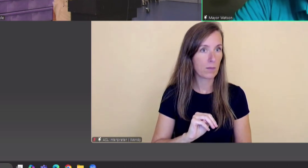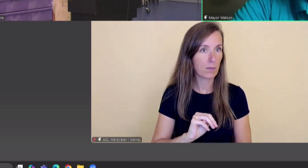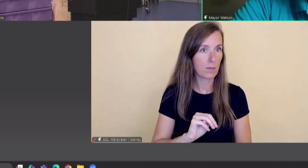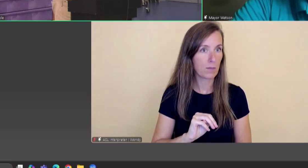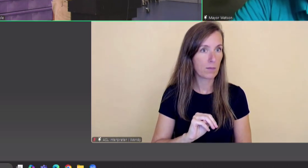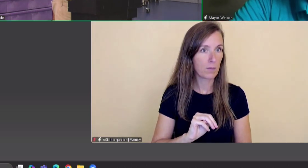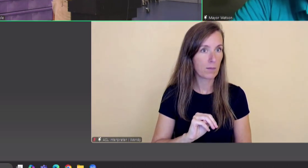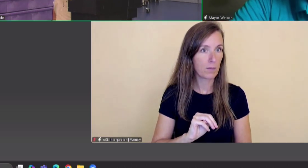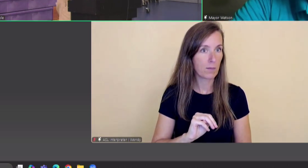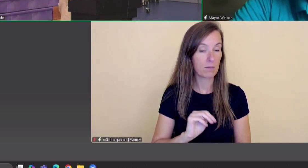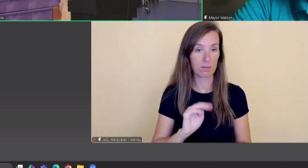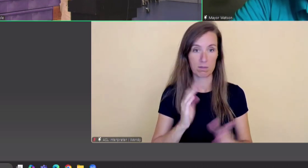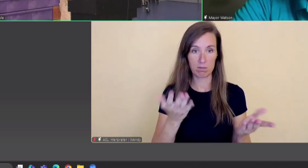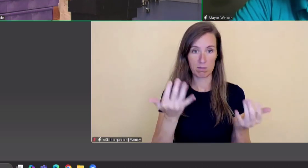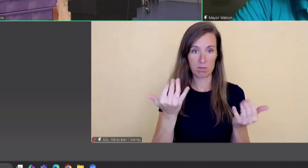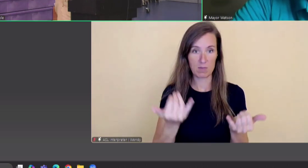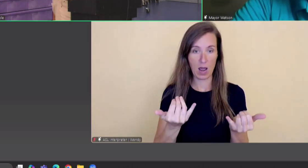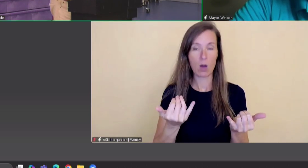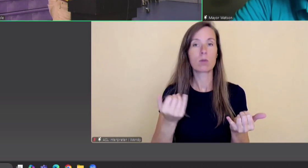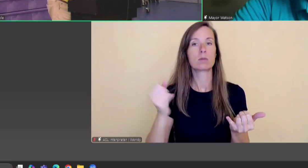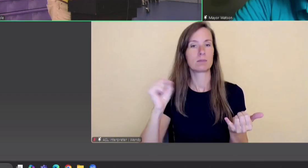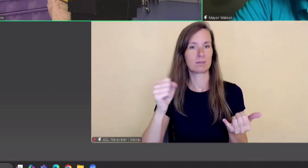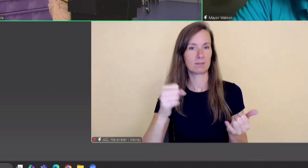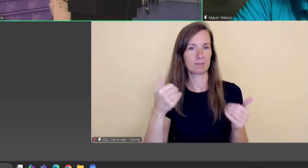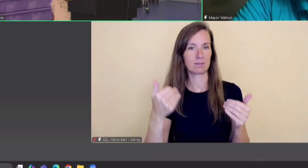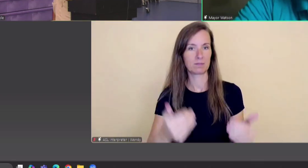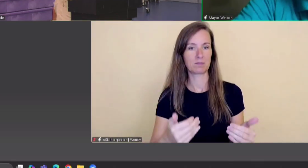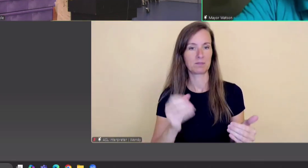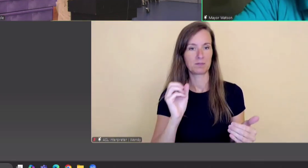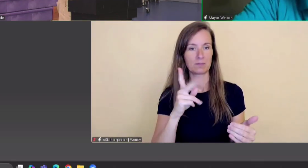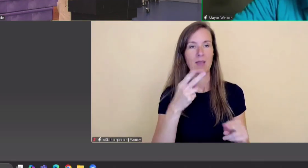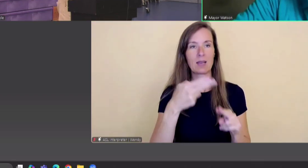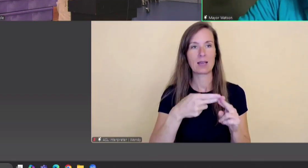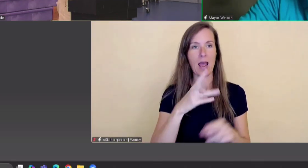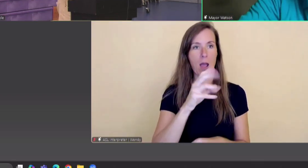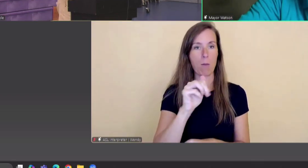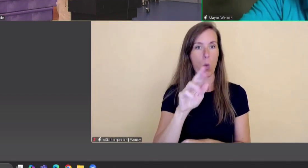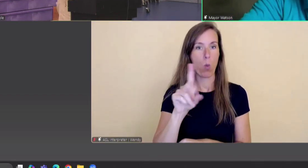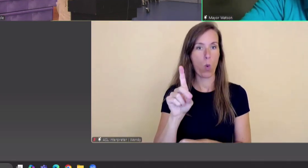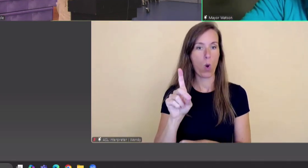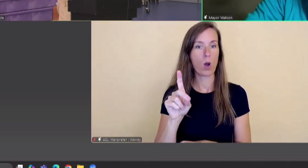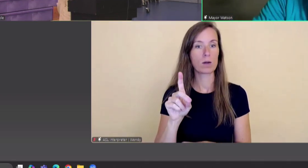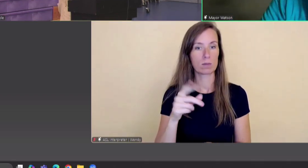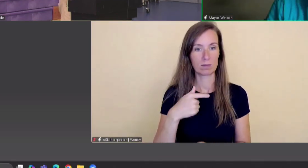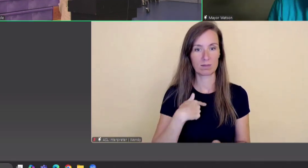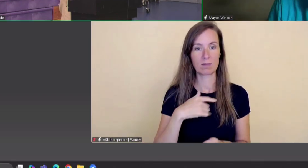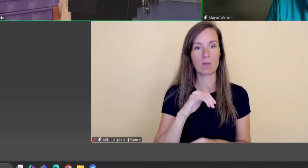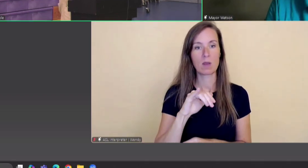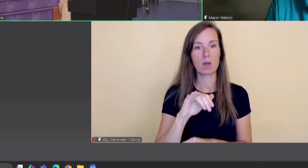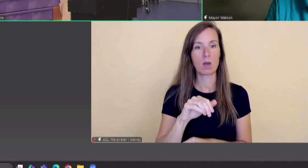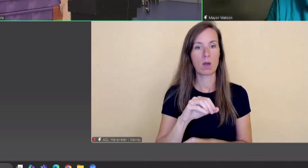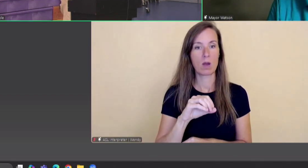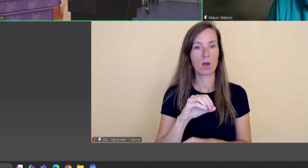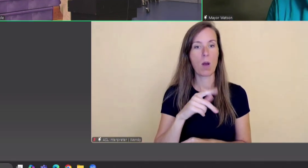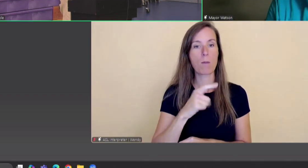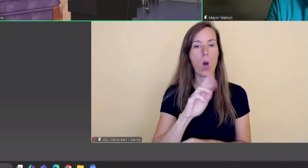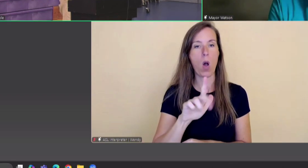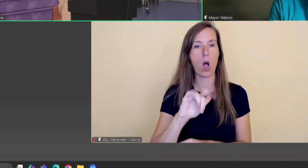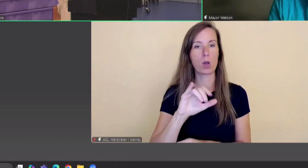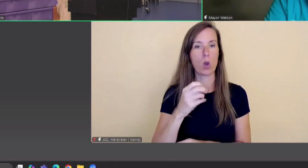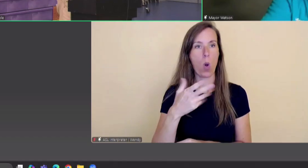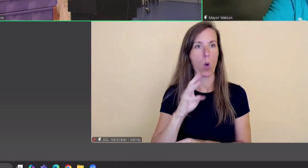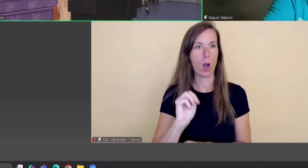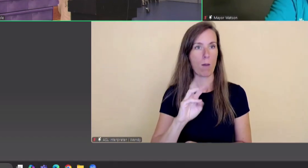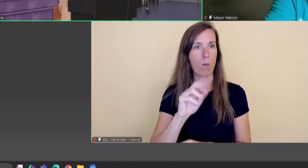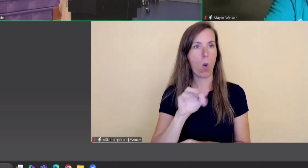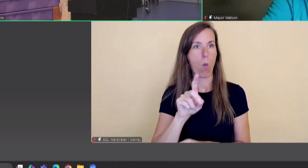Can you hear me now? There we go. Yes, go ahead. Okay, very good. Good evening. This is Paul Yoakum, Ward 2. I am here this evening